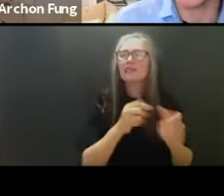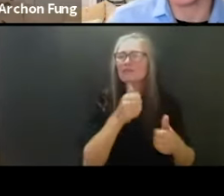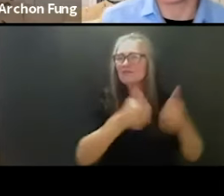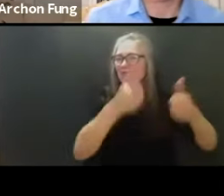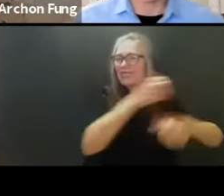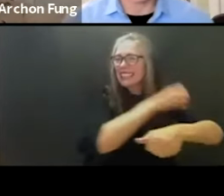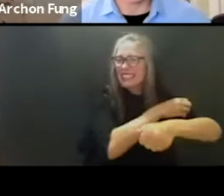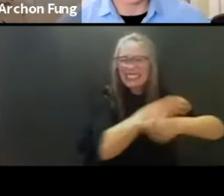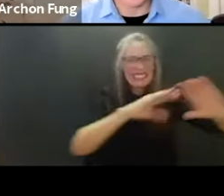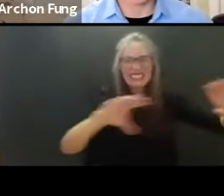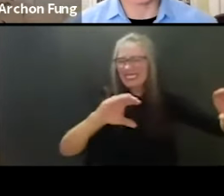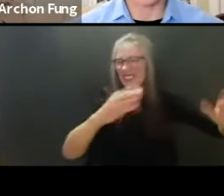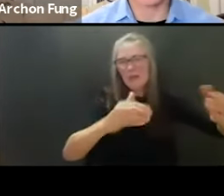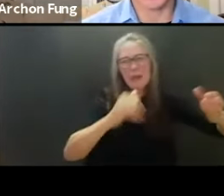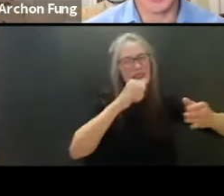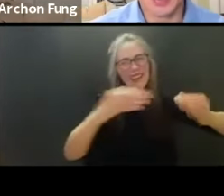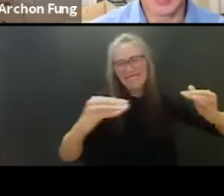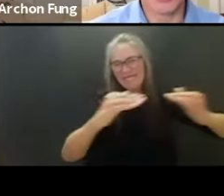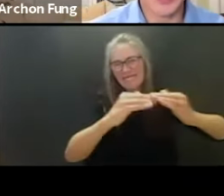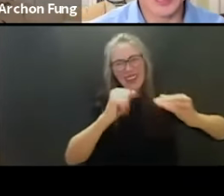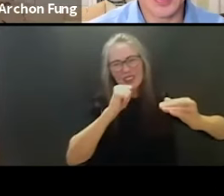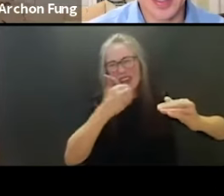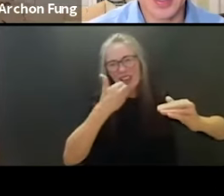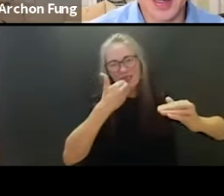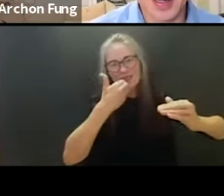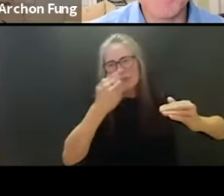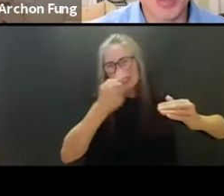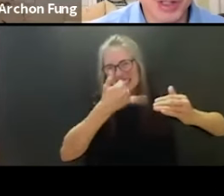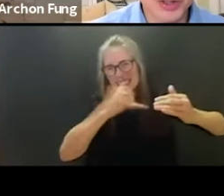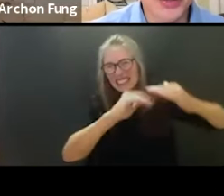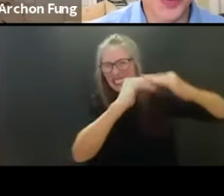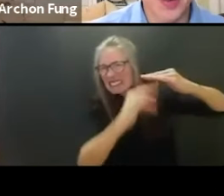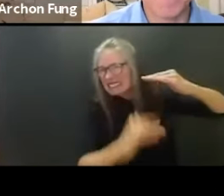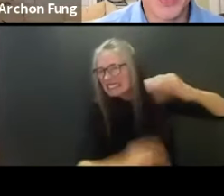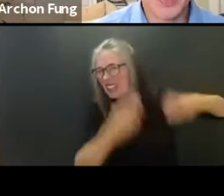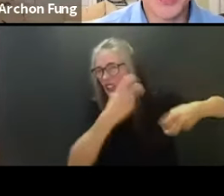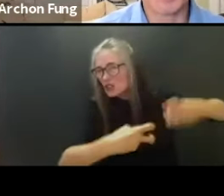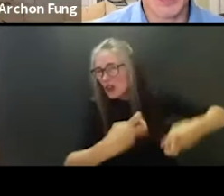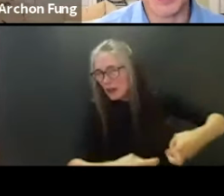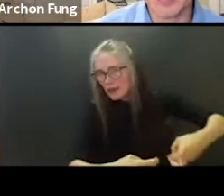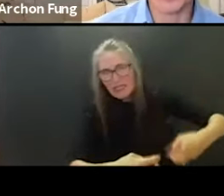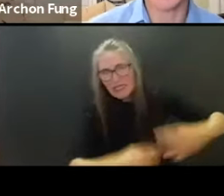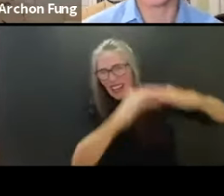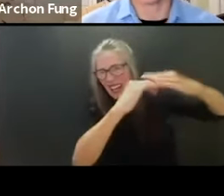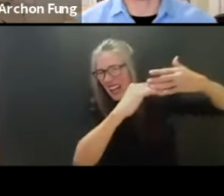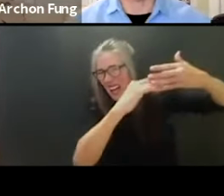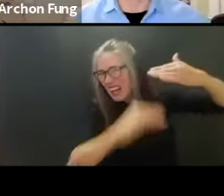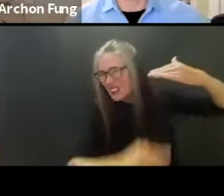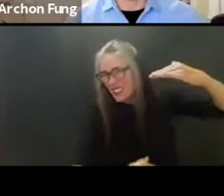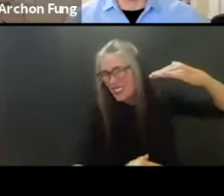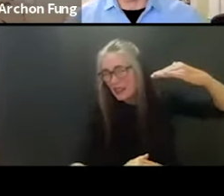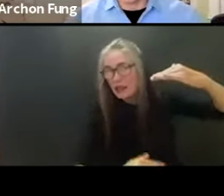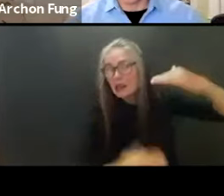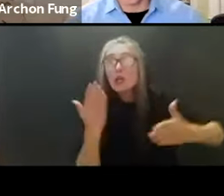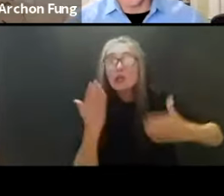possibility is that we emerge from this period, say, in the next five